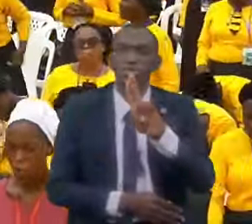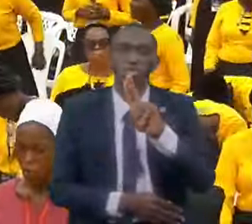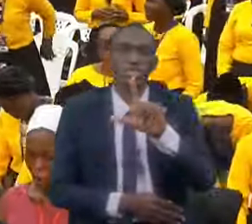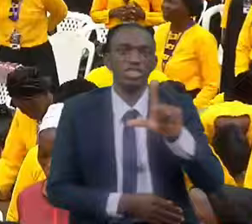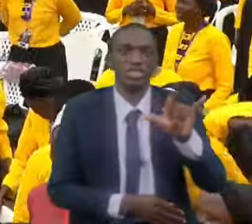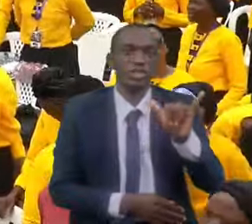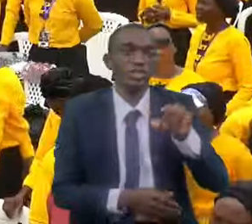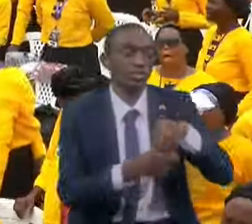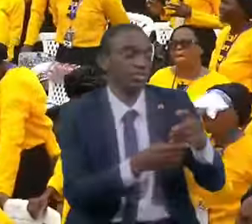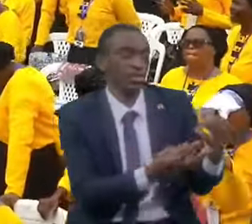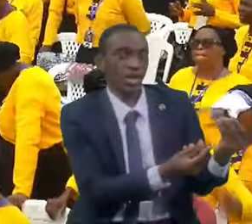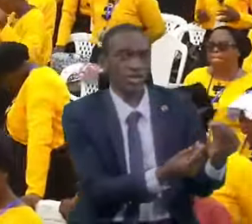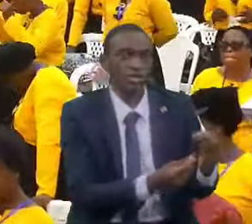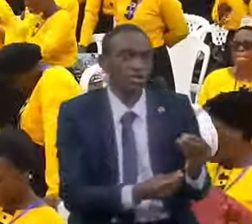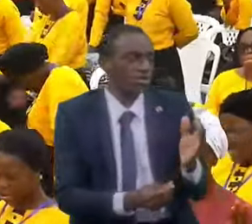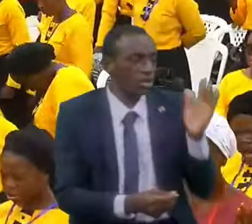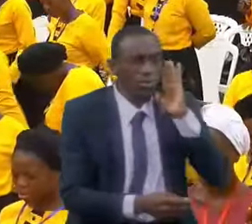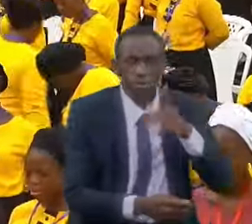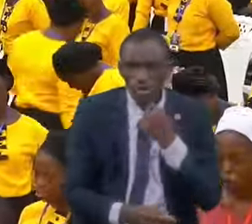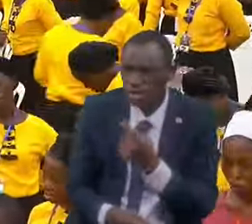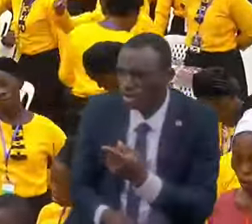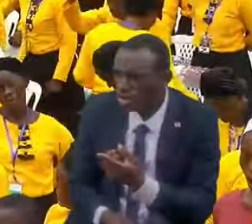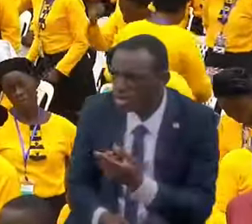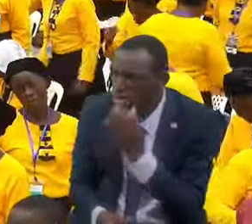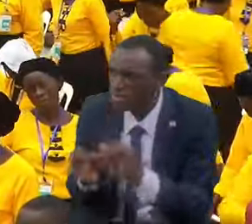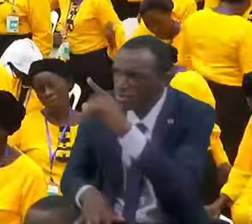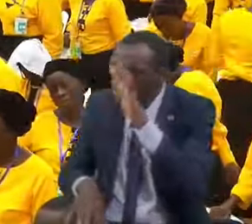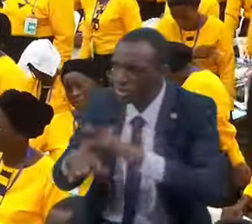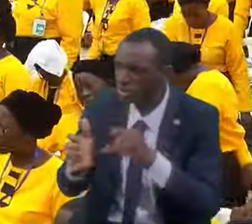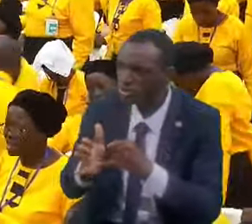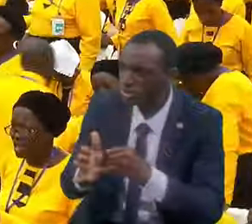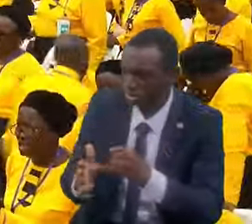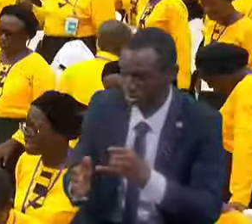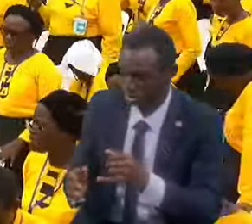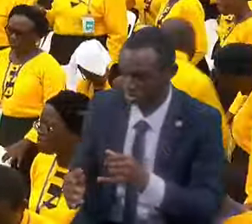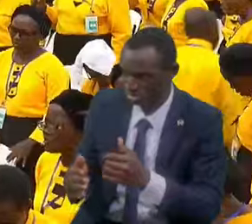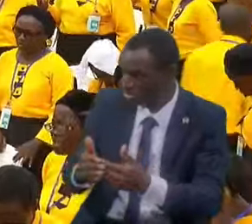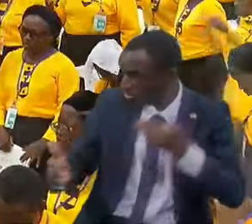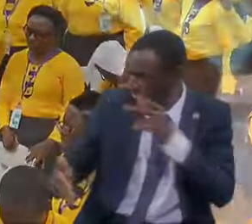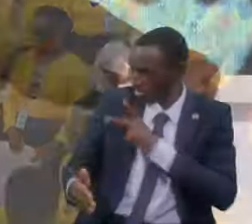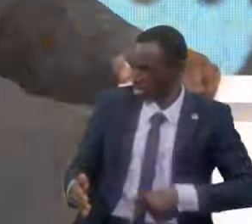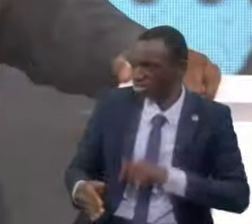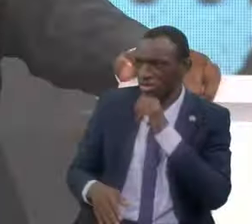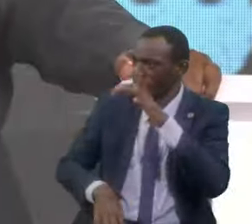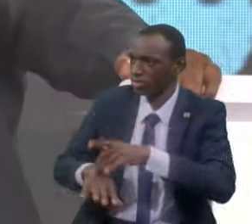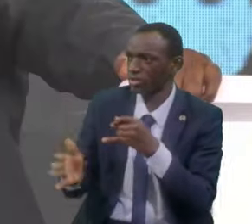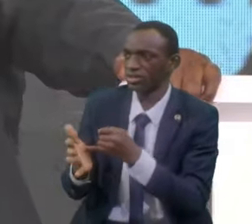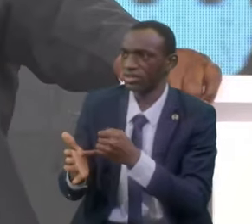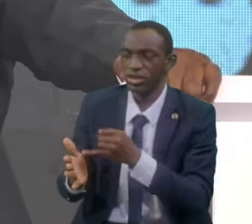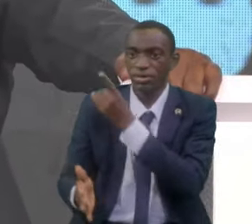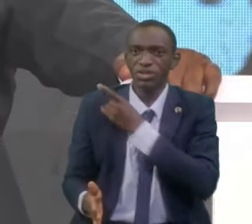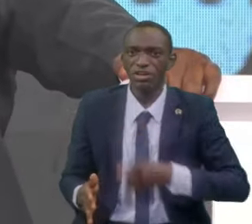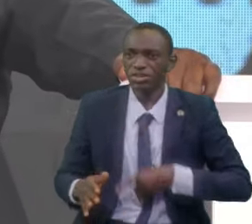didn't touch it. Solomon didn't touch it. And Jehoshaphat didn't touch it. And